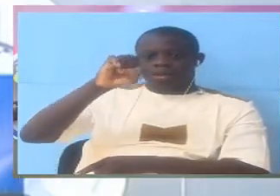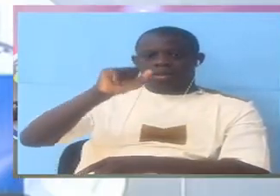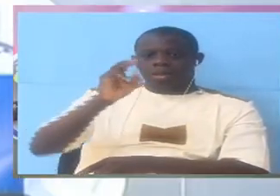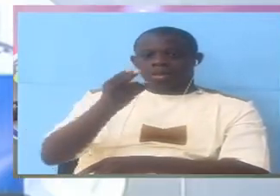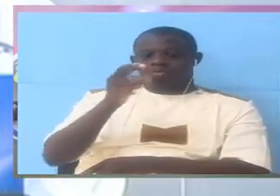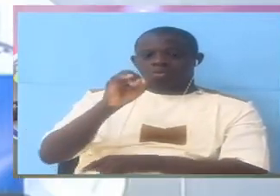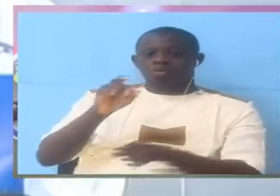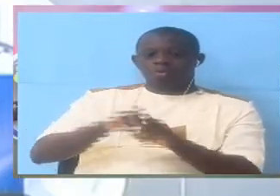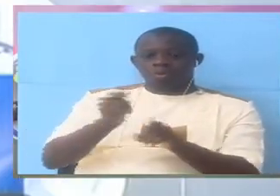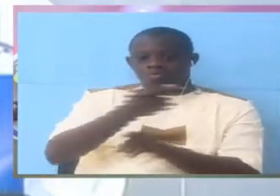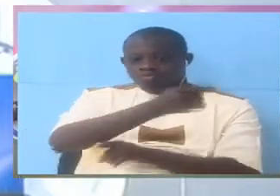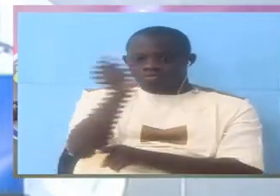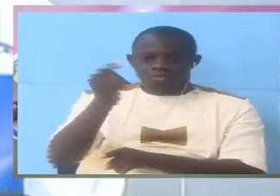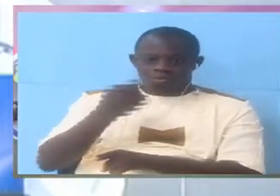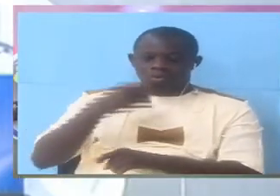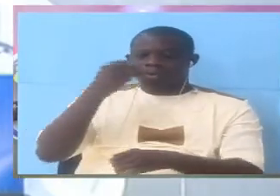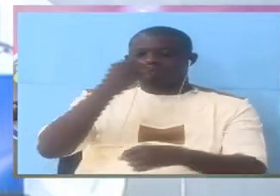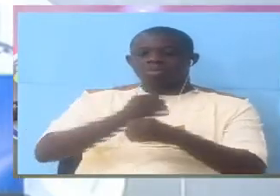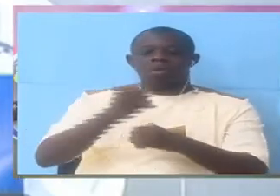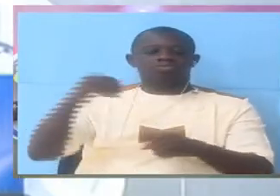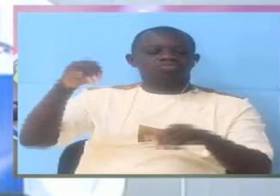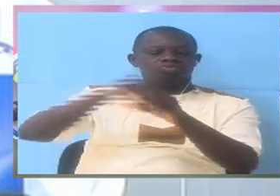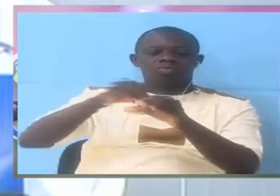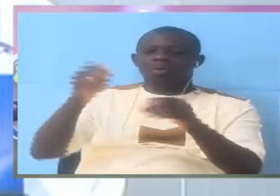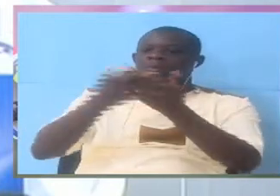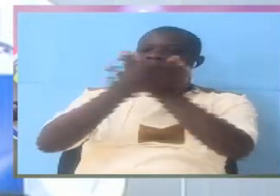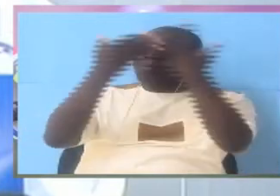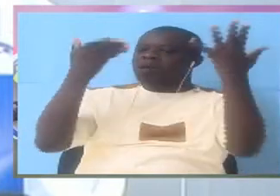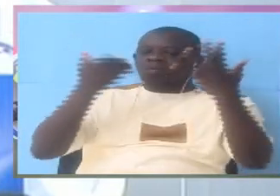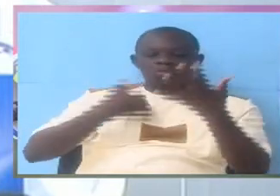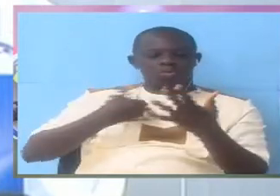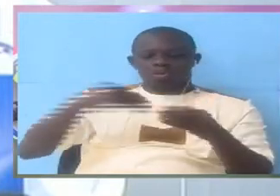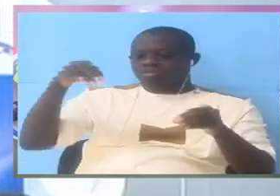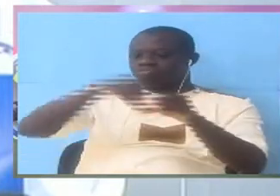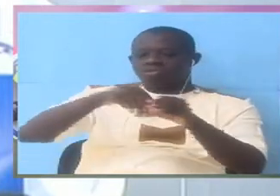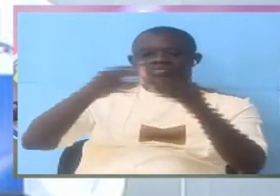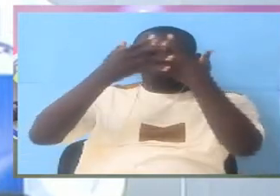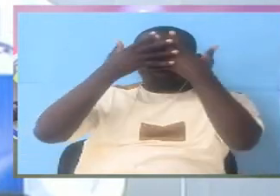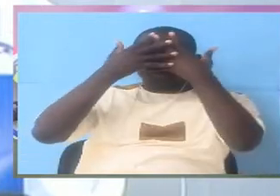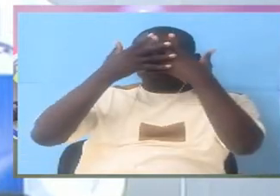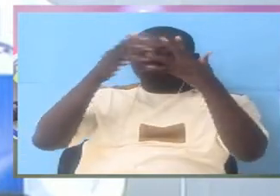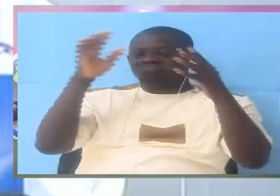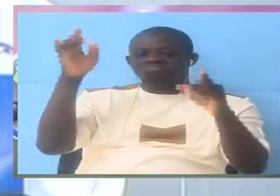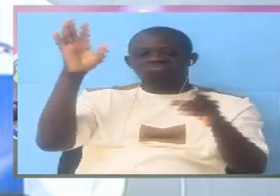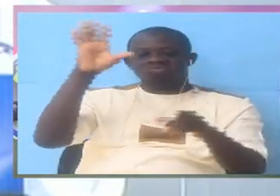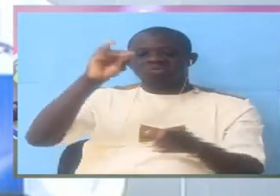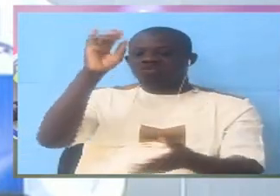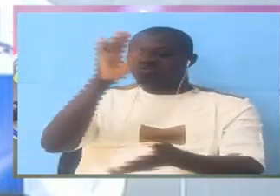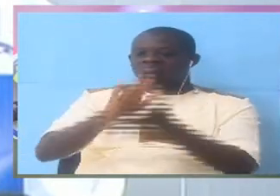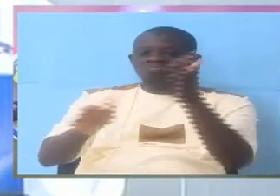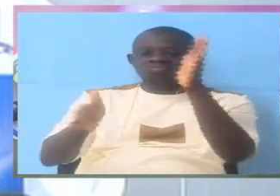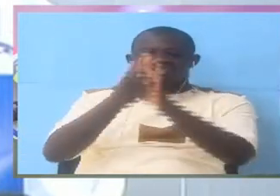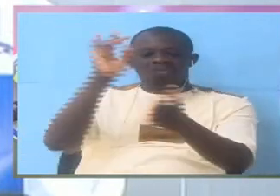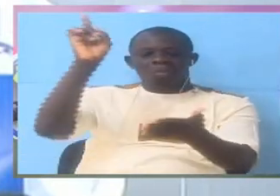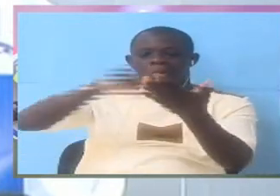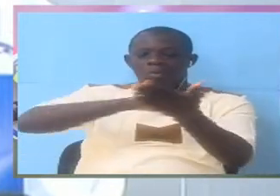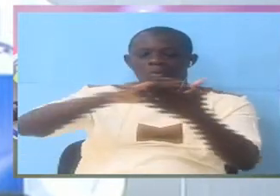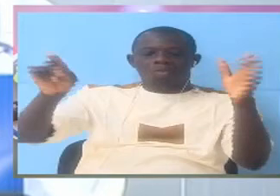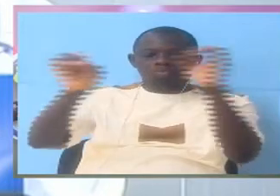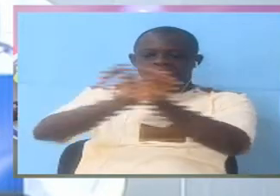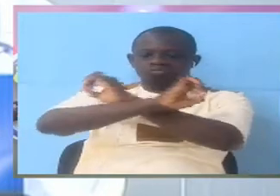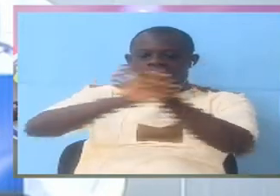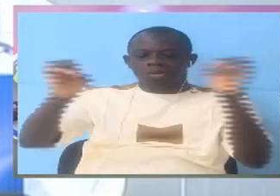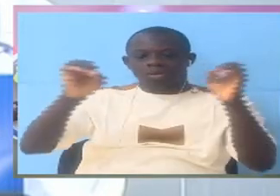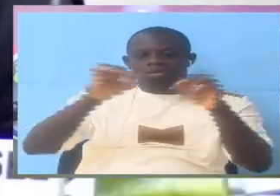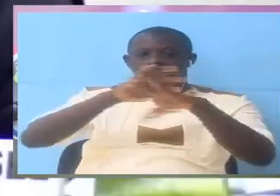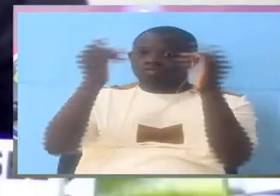have put a lot of people in jail for doing no wrong or illegally, unjustifiably.